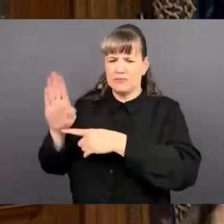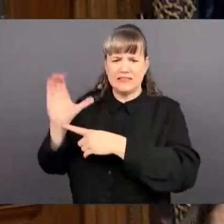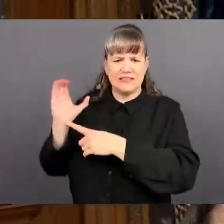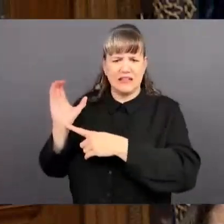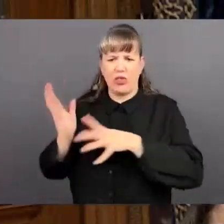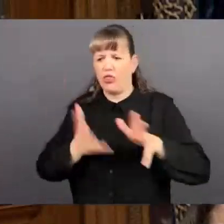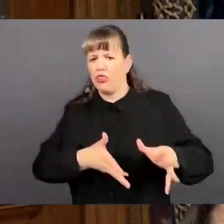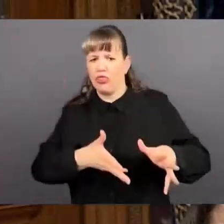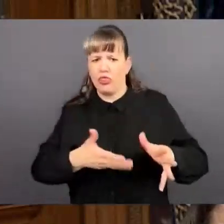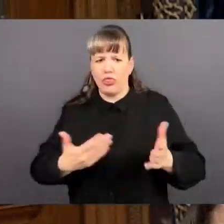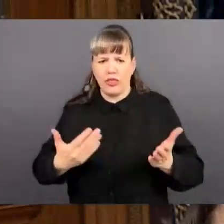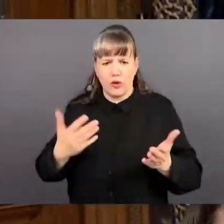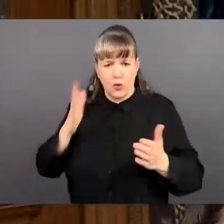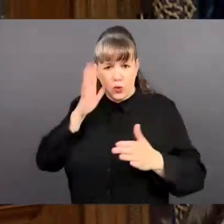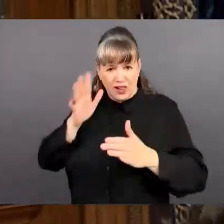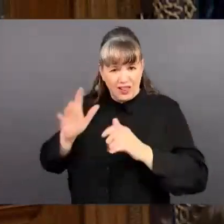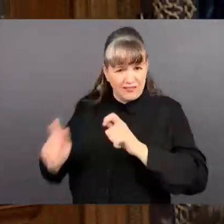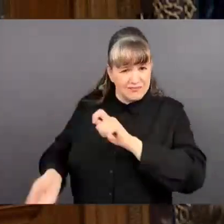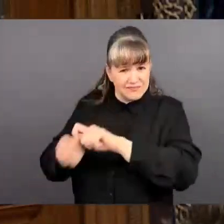the future. Thank you.